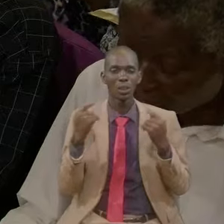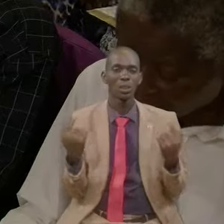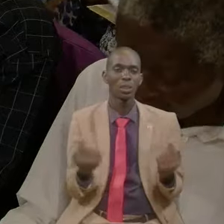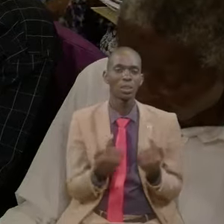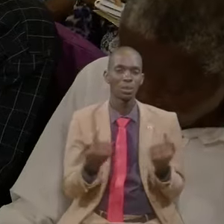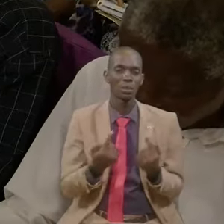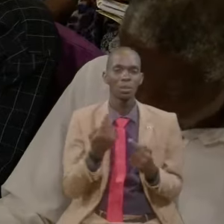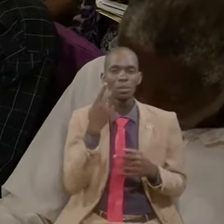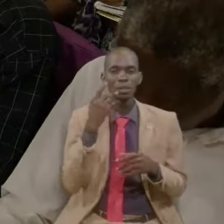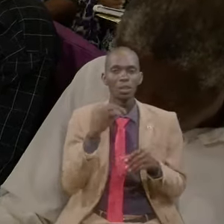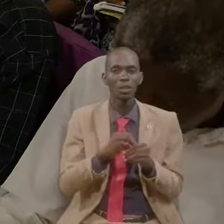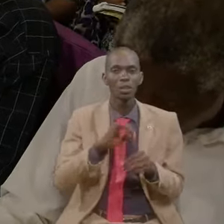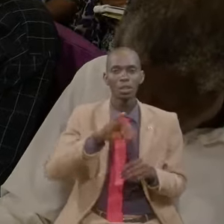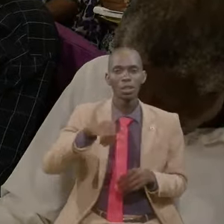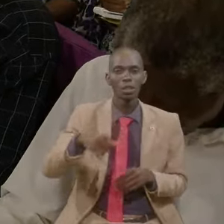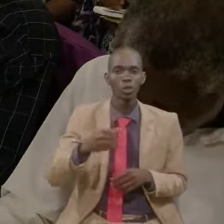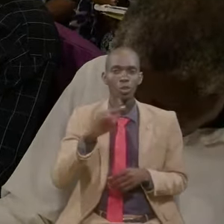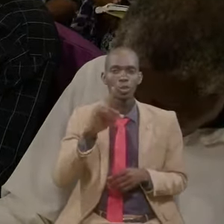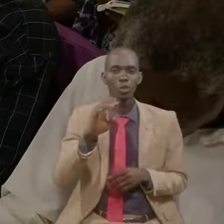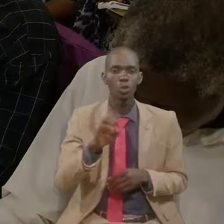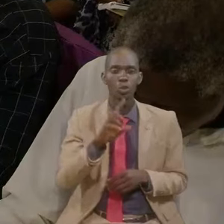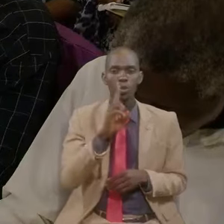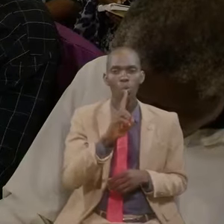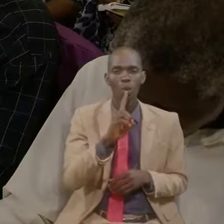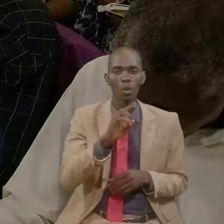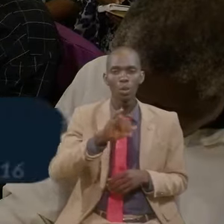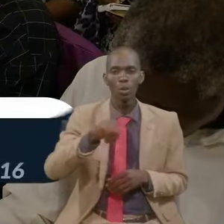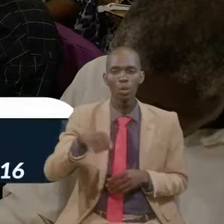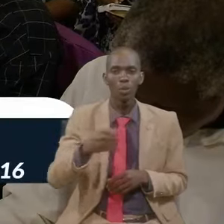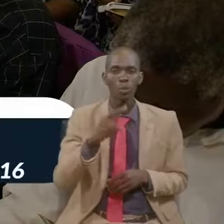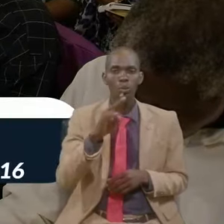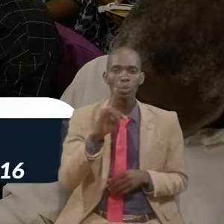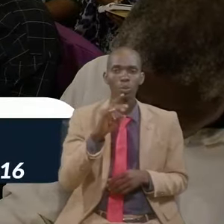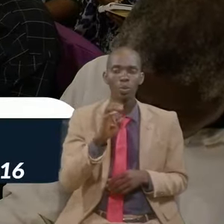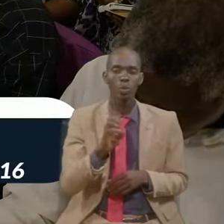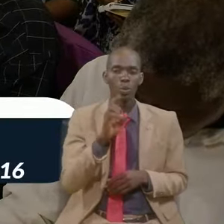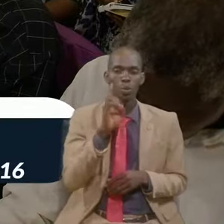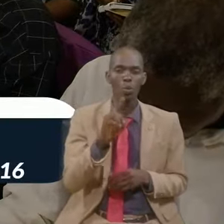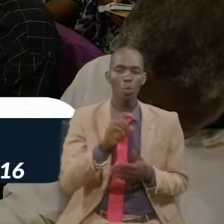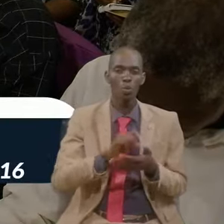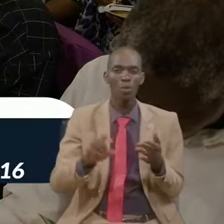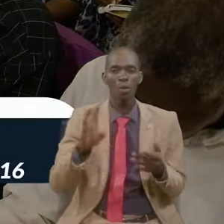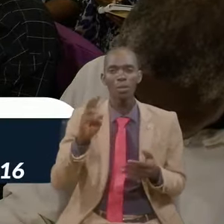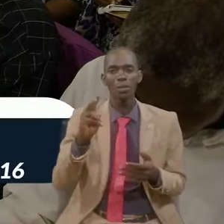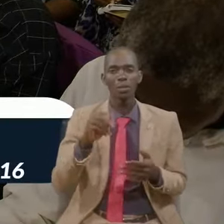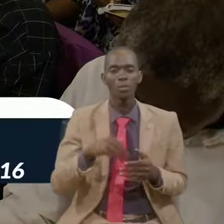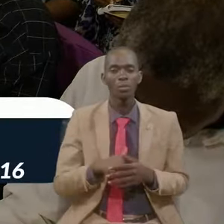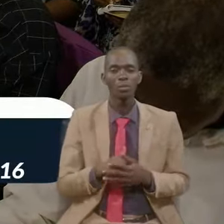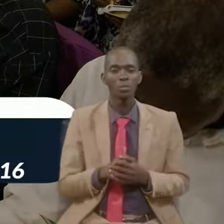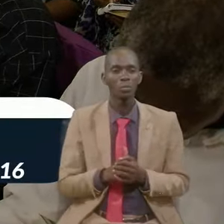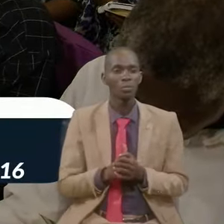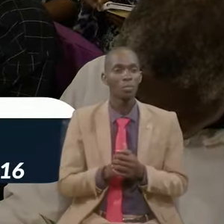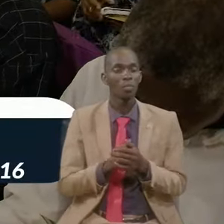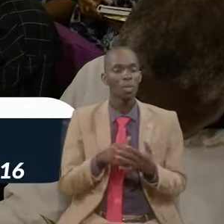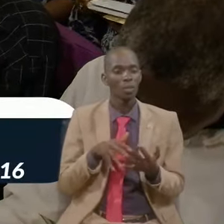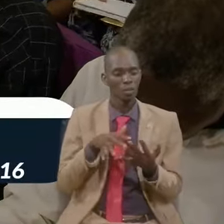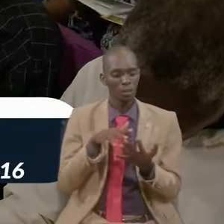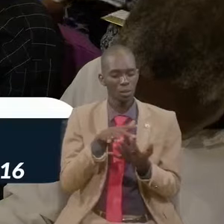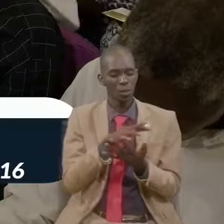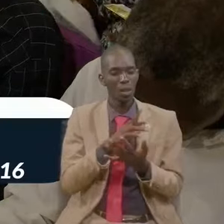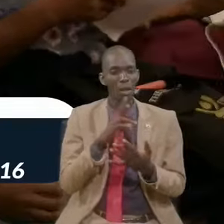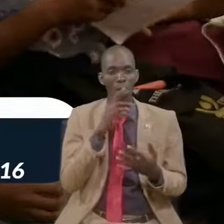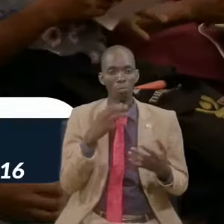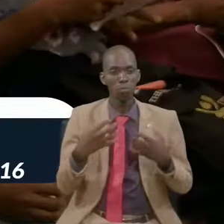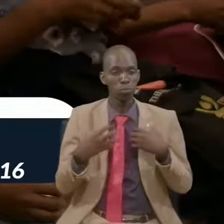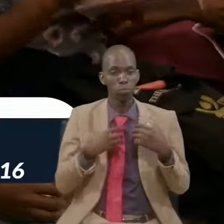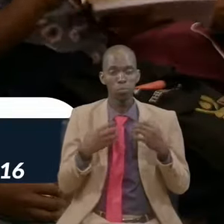chapter 1 verse 16. Jude chapter 1 verse 16. These are